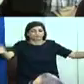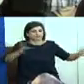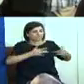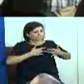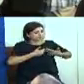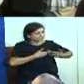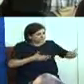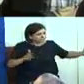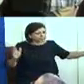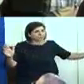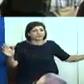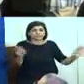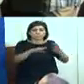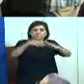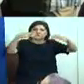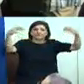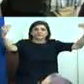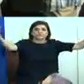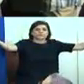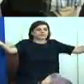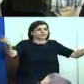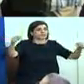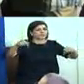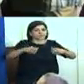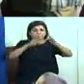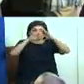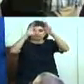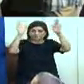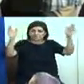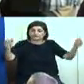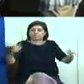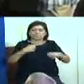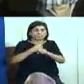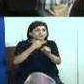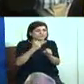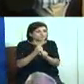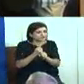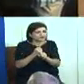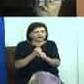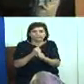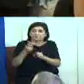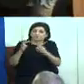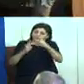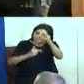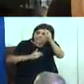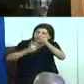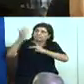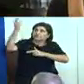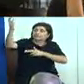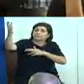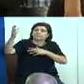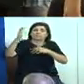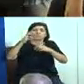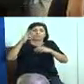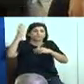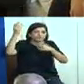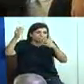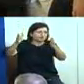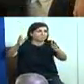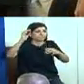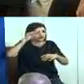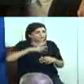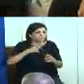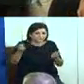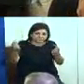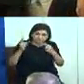we opened our doors, and we opened this house that you have created and that you have built, and you allowed this man to come